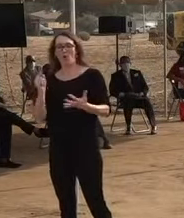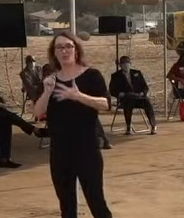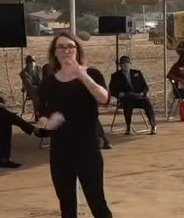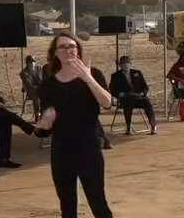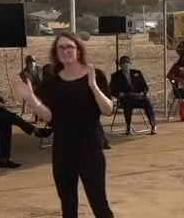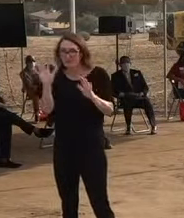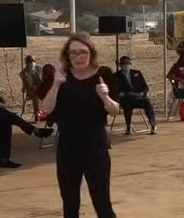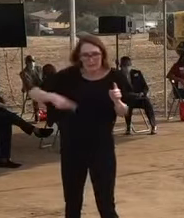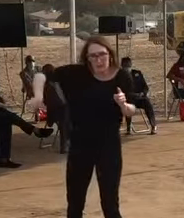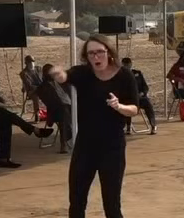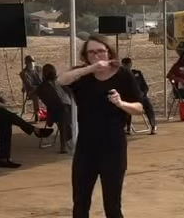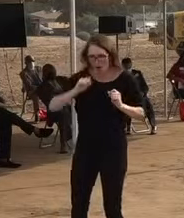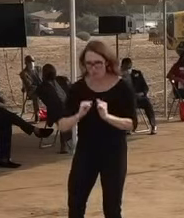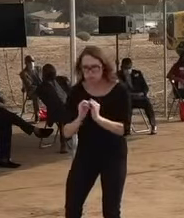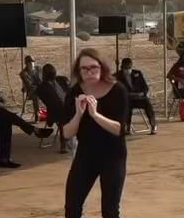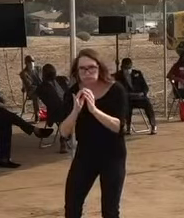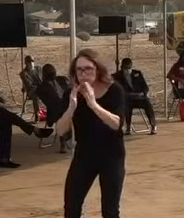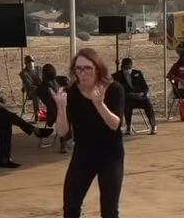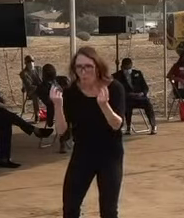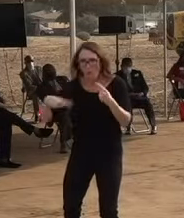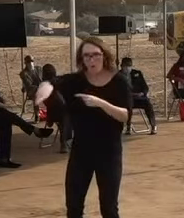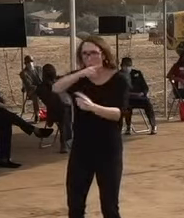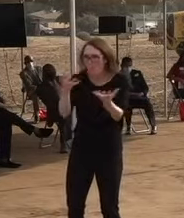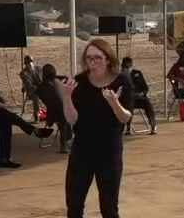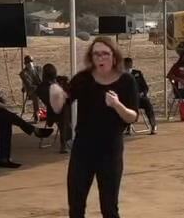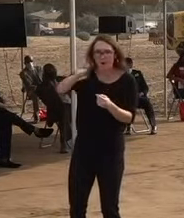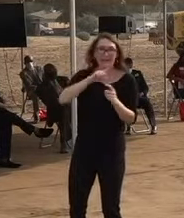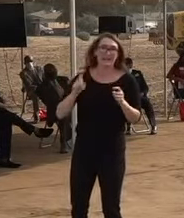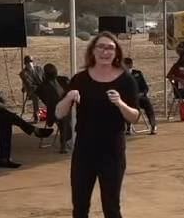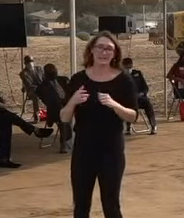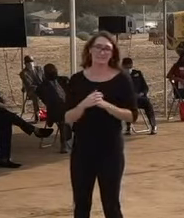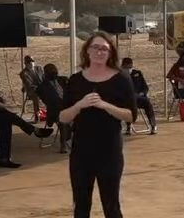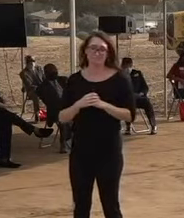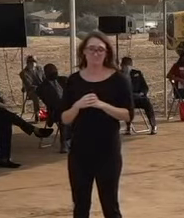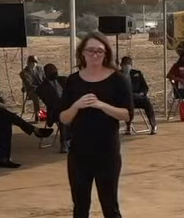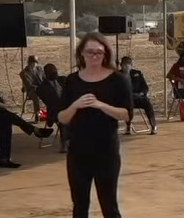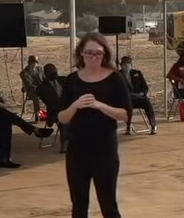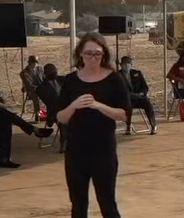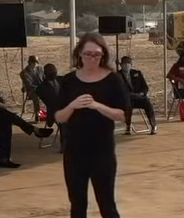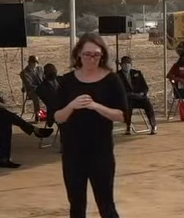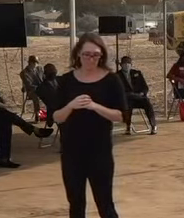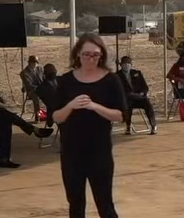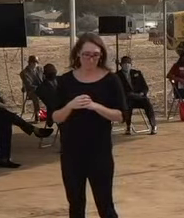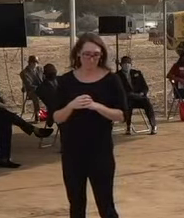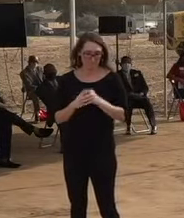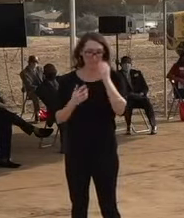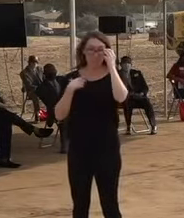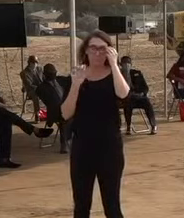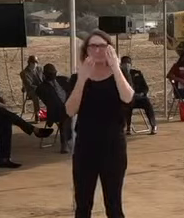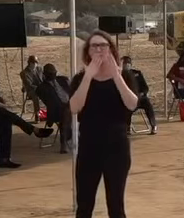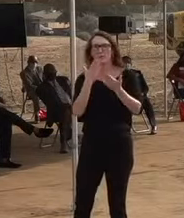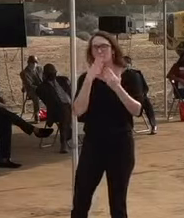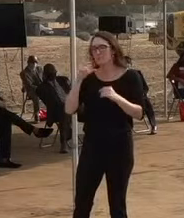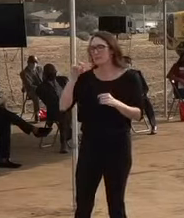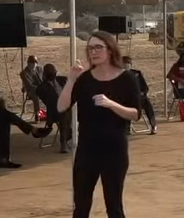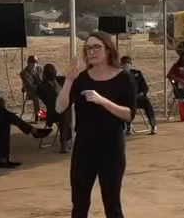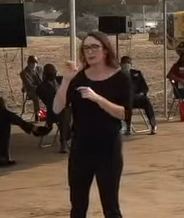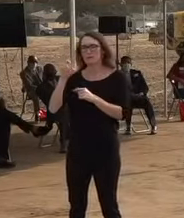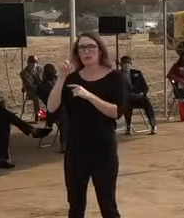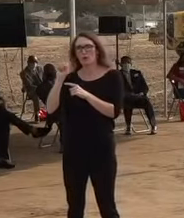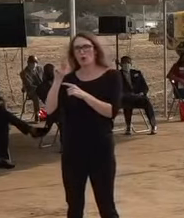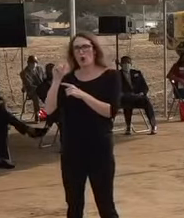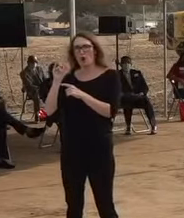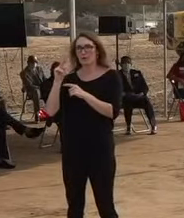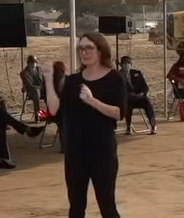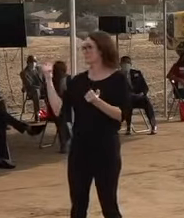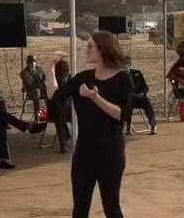community. It's what this community wants and this community needs. I'd also like to thank Debbie Darden. I was talking with her. Debbie,